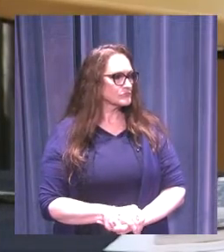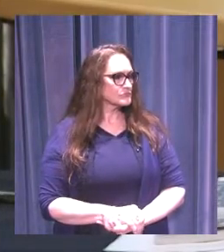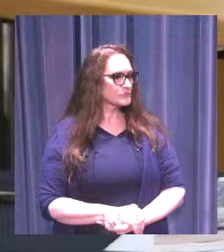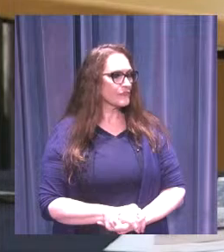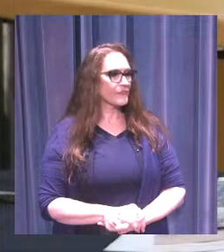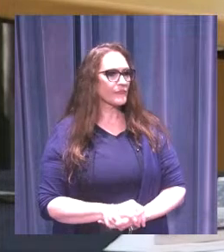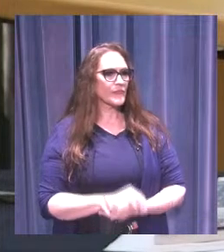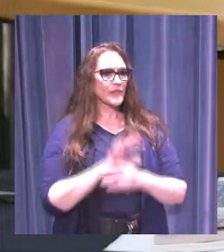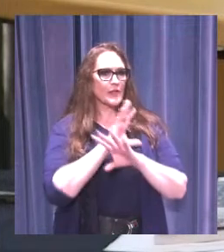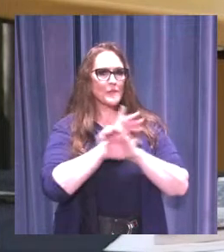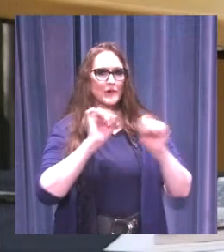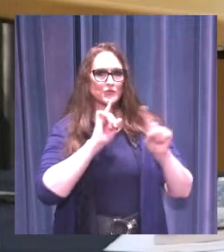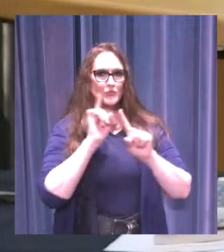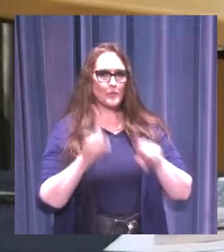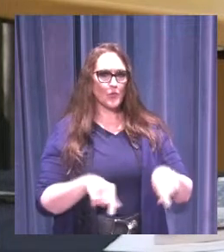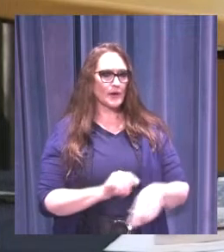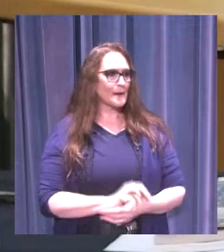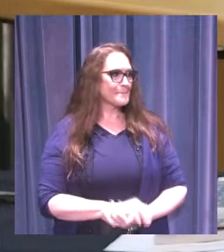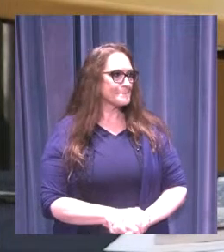President's report.